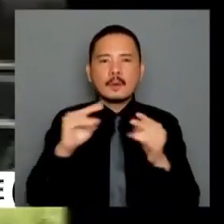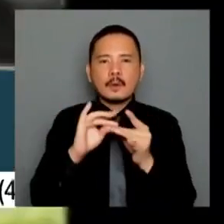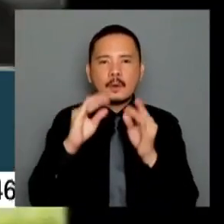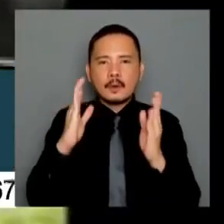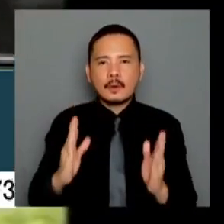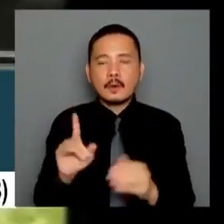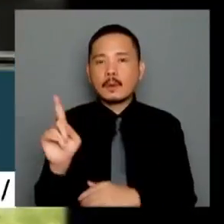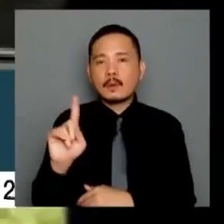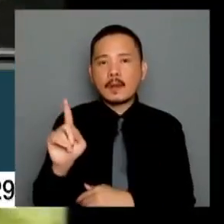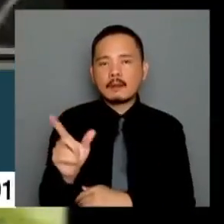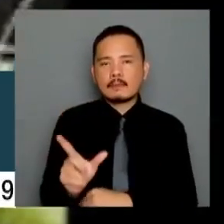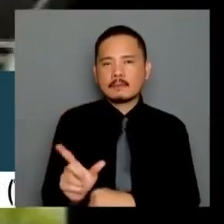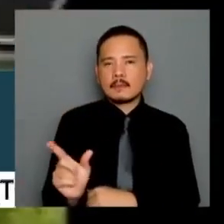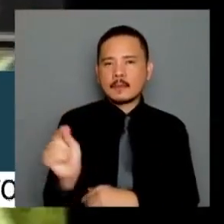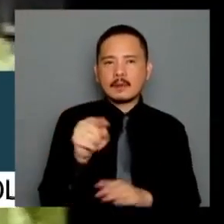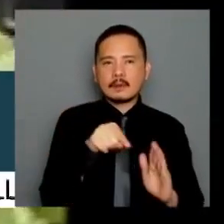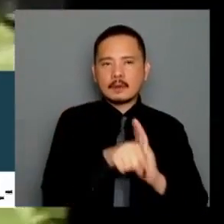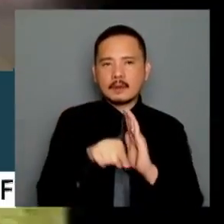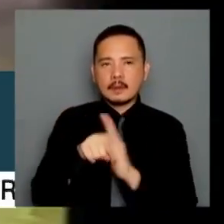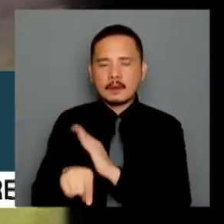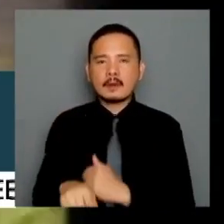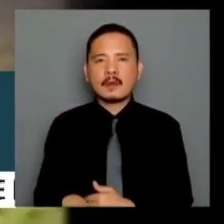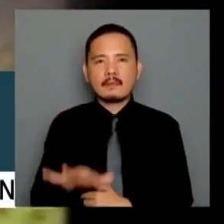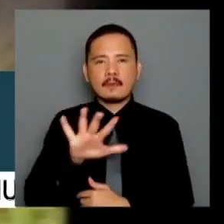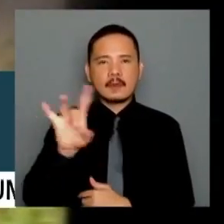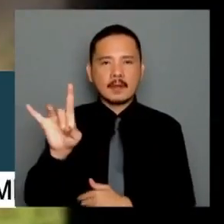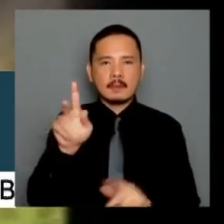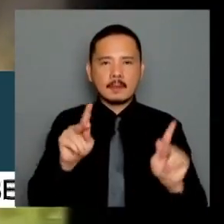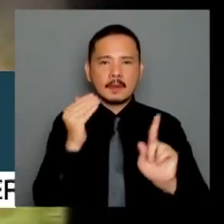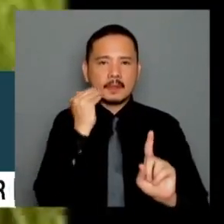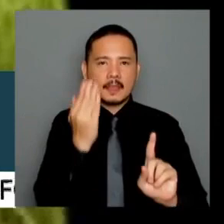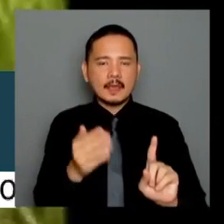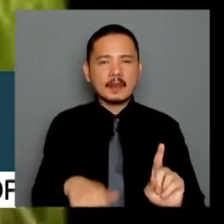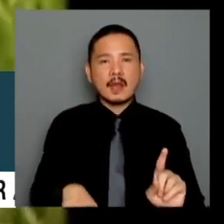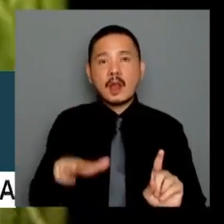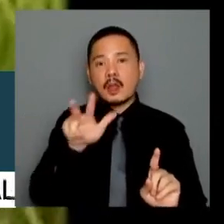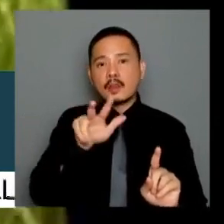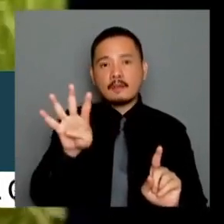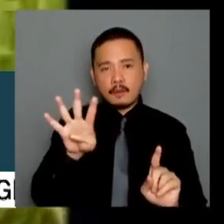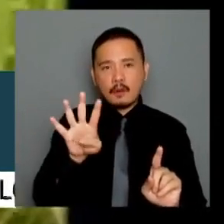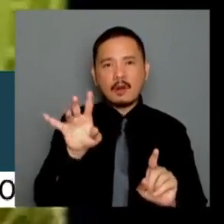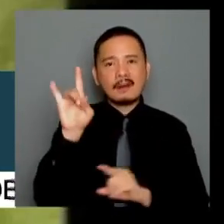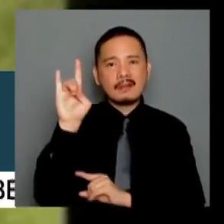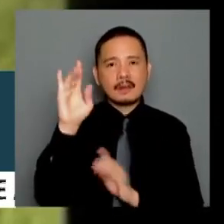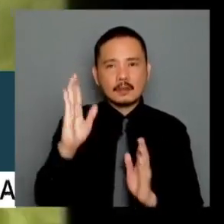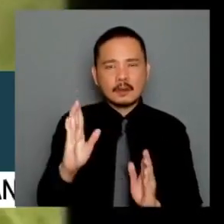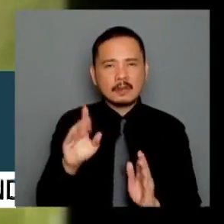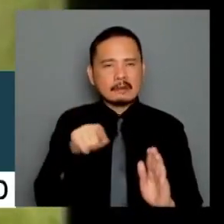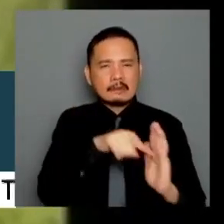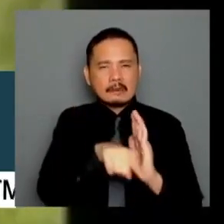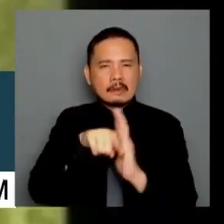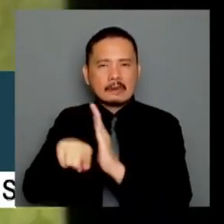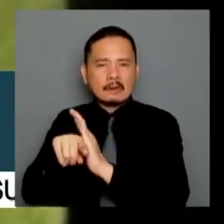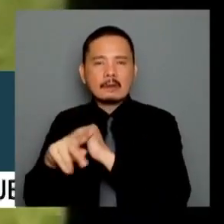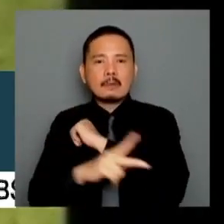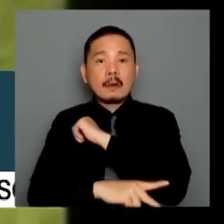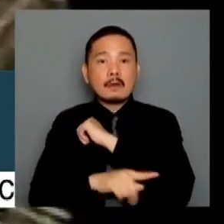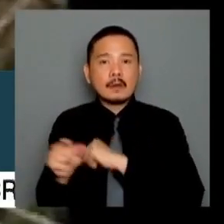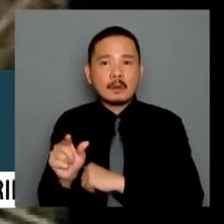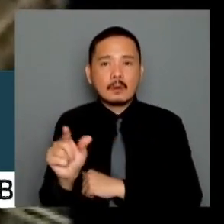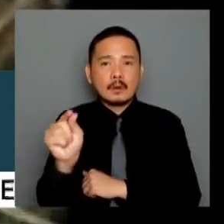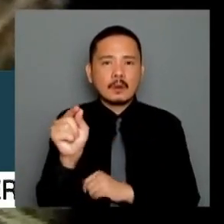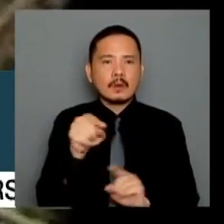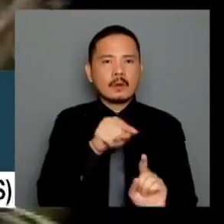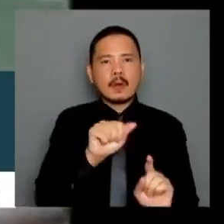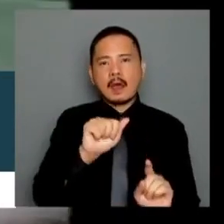58 individuals, including 34 journalists, were brutally killed in the province of Maguindanao by members of the powerful Ampatuan clan and